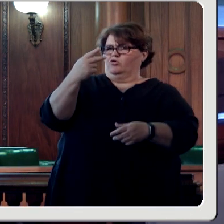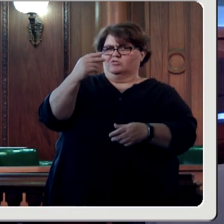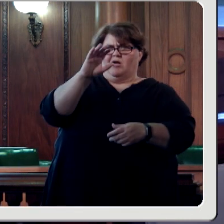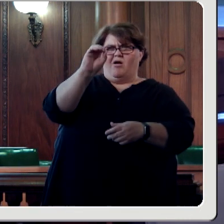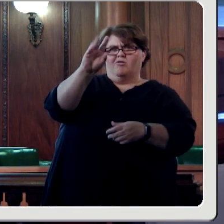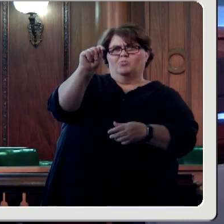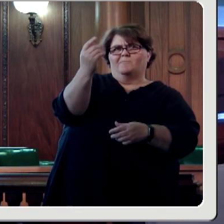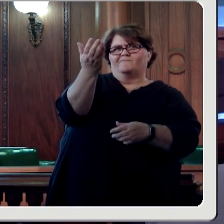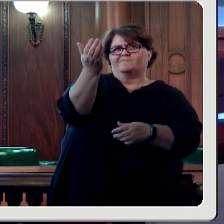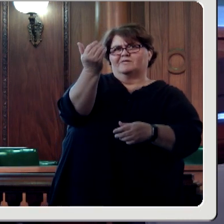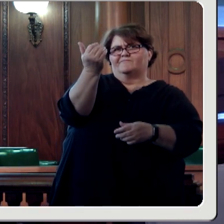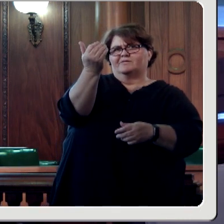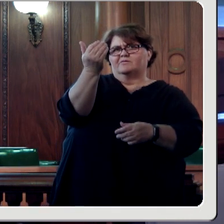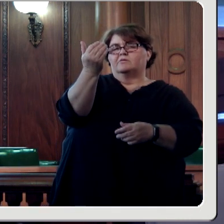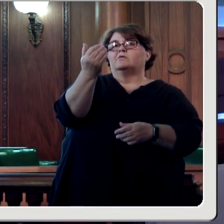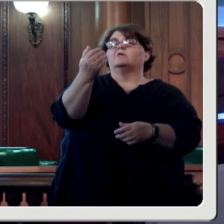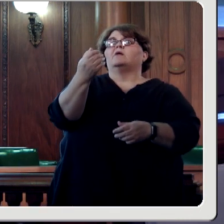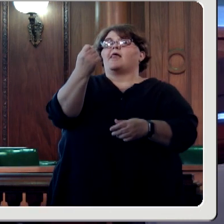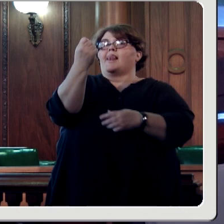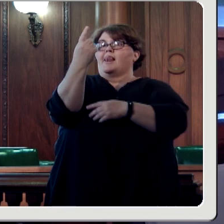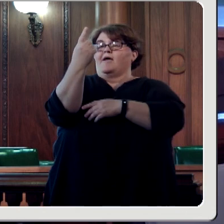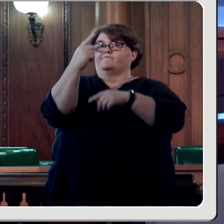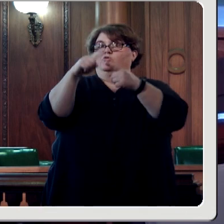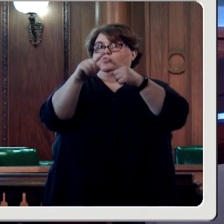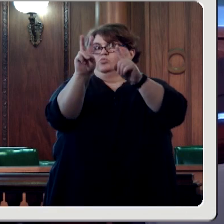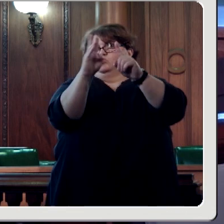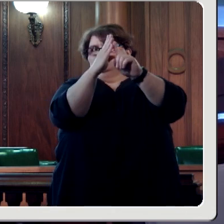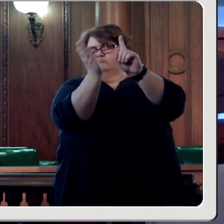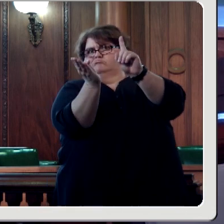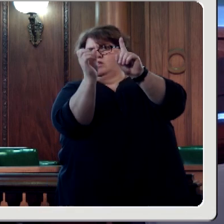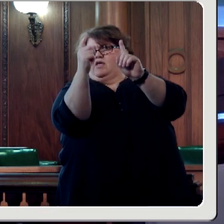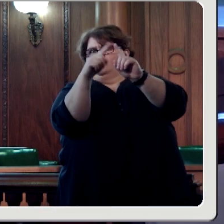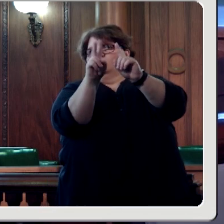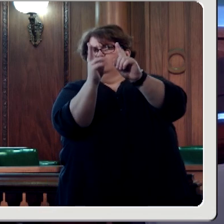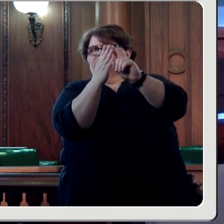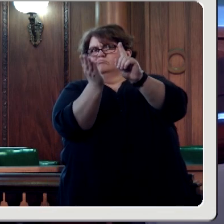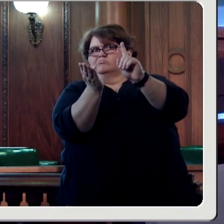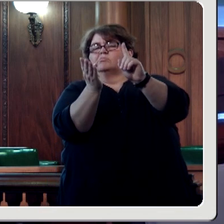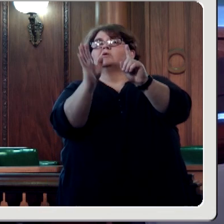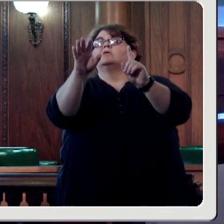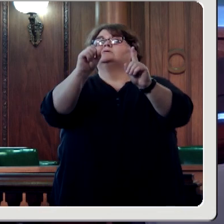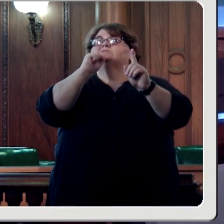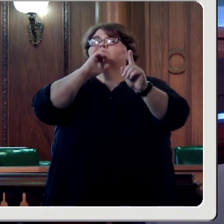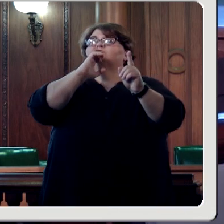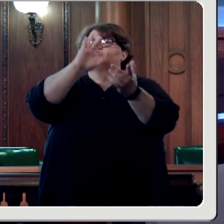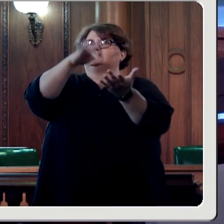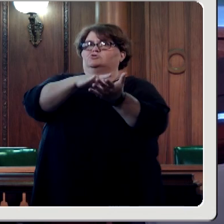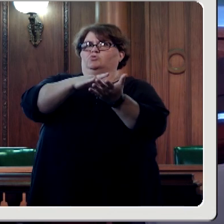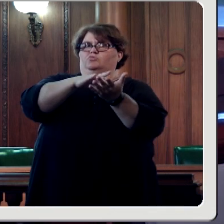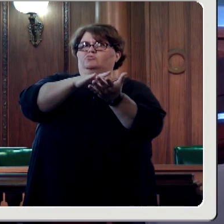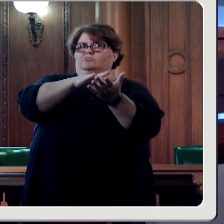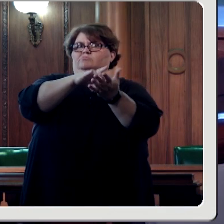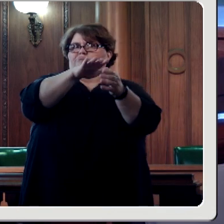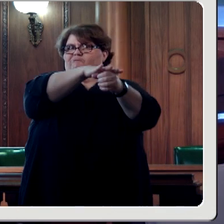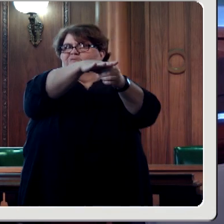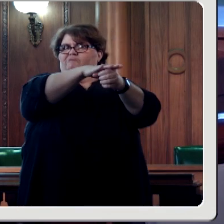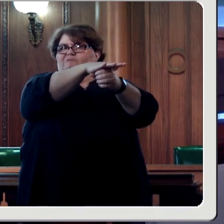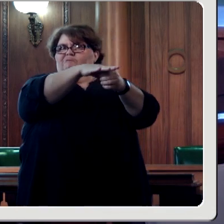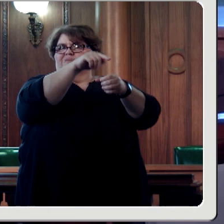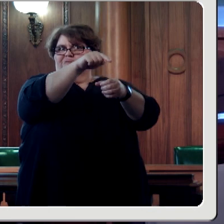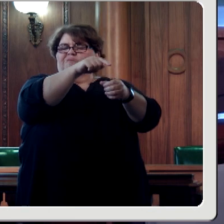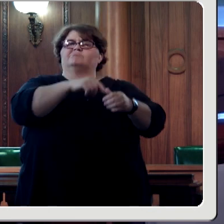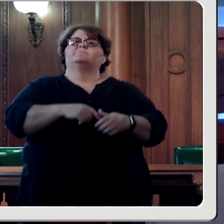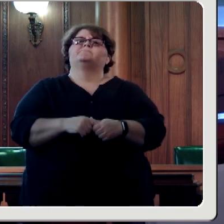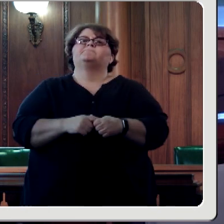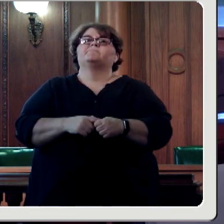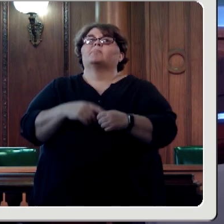11 to 2 at the Raymond A. Jordan Senior Center, right in Blum Park, so that's 11 to 2.